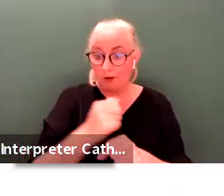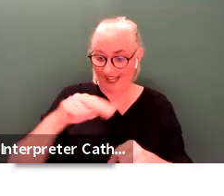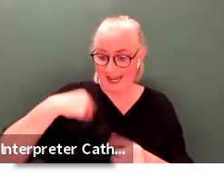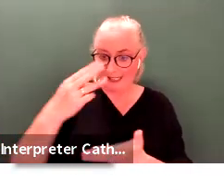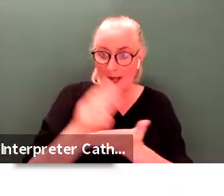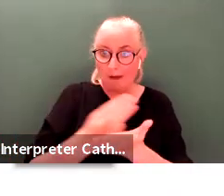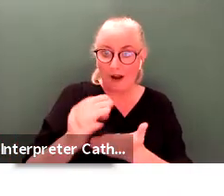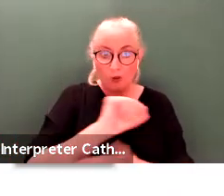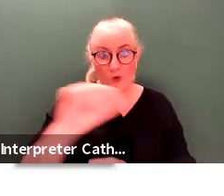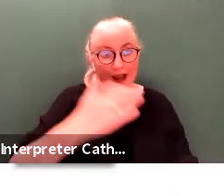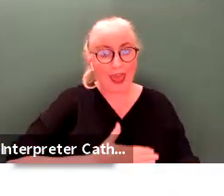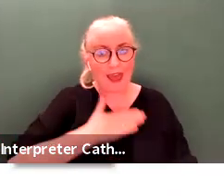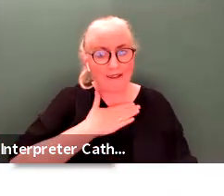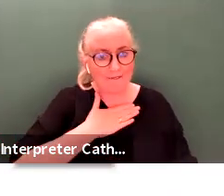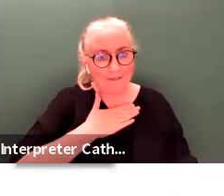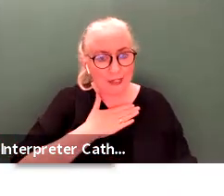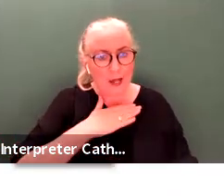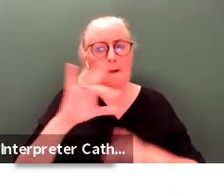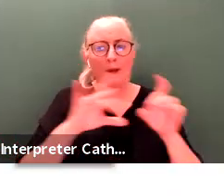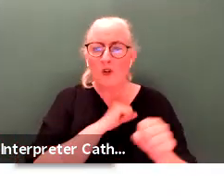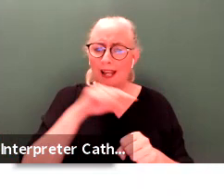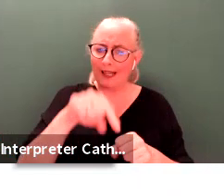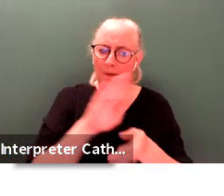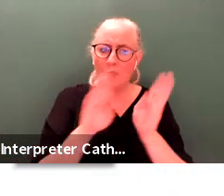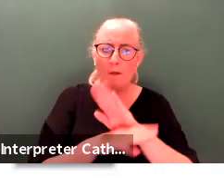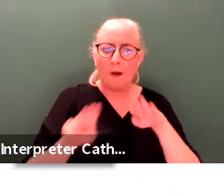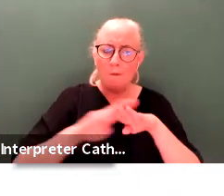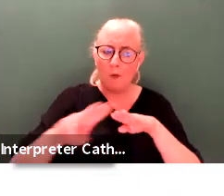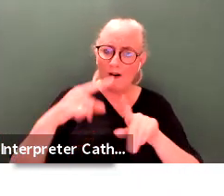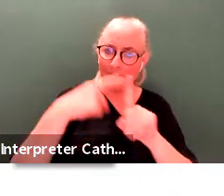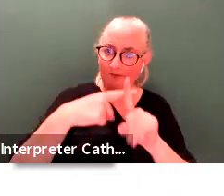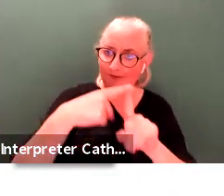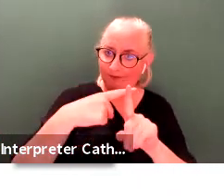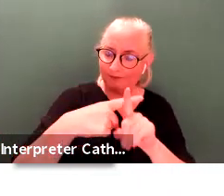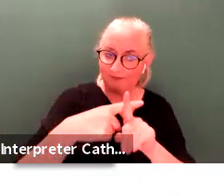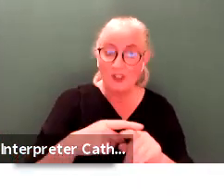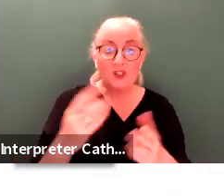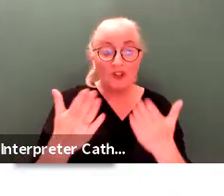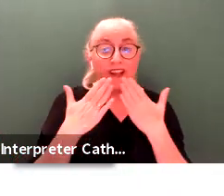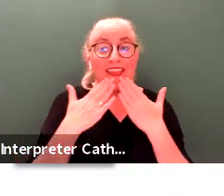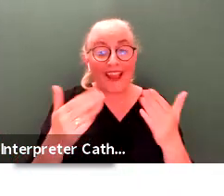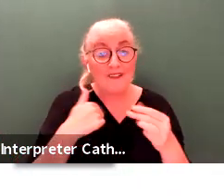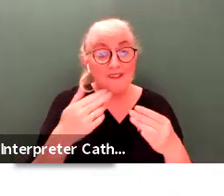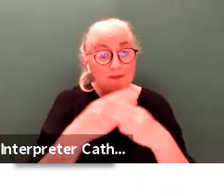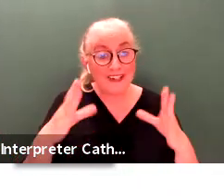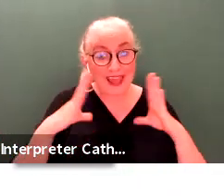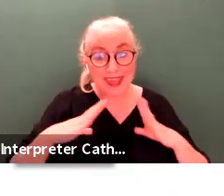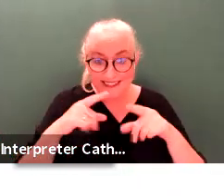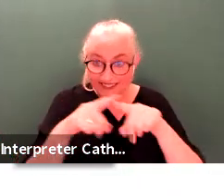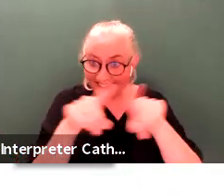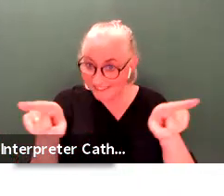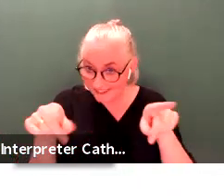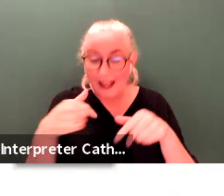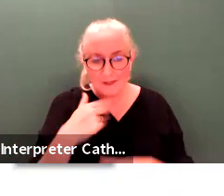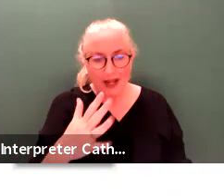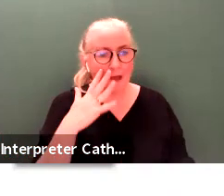your life and make it a really positive, good one. Thank you very much, ladies, and I'm looking forward